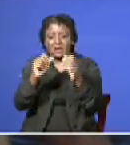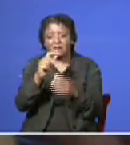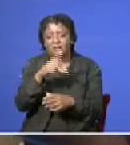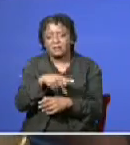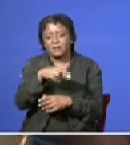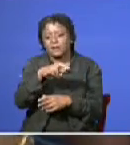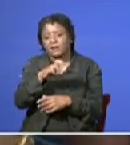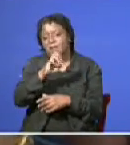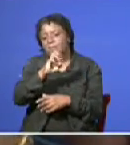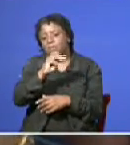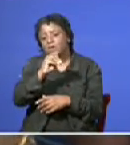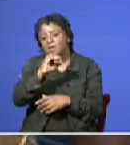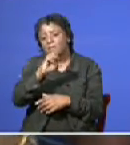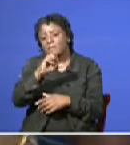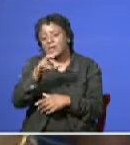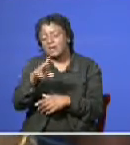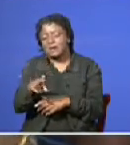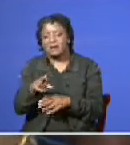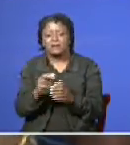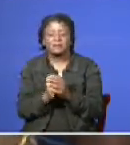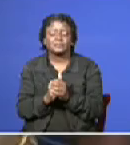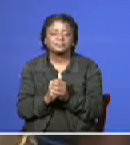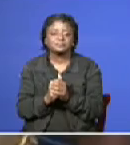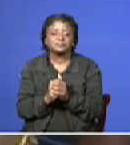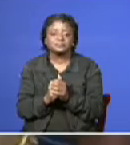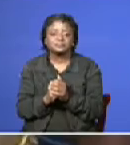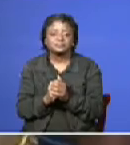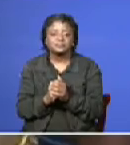from the Pierre Hotel in New York City, I'm Altavis Munnings, ZNS Network News.